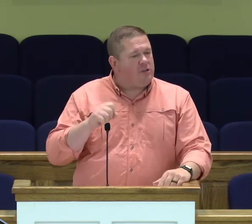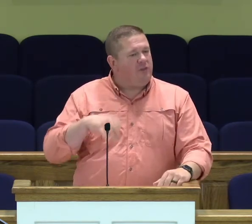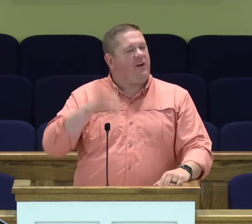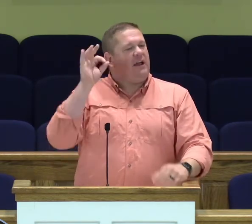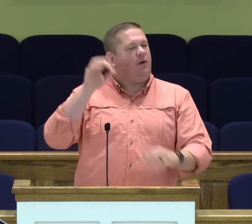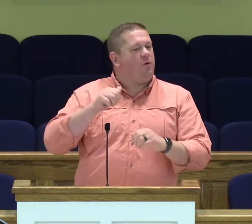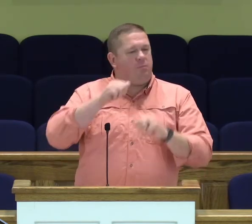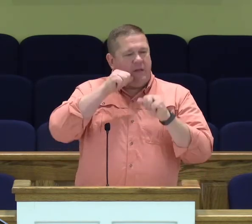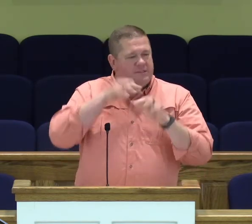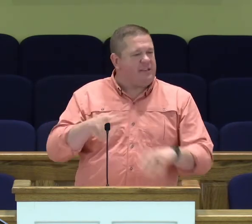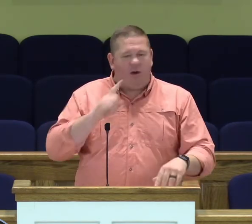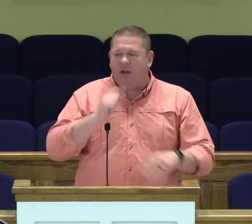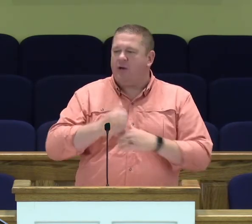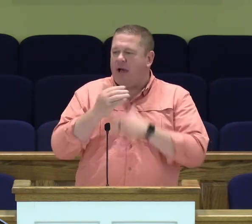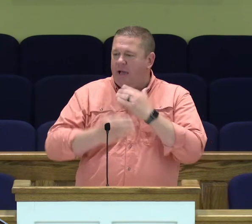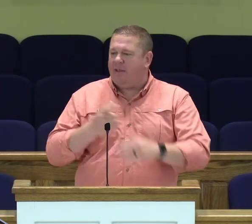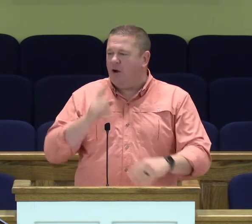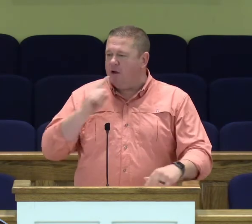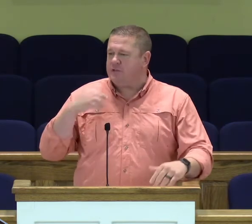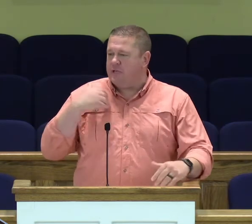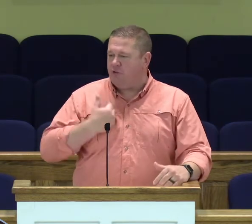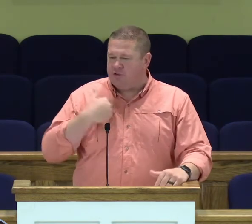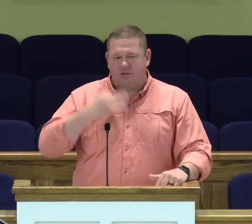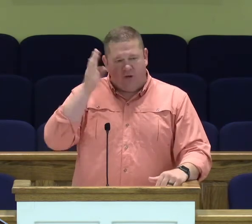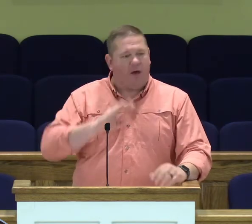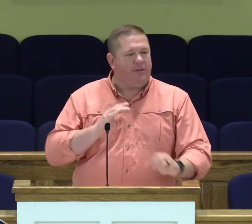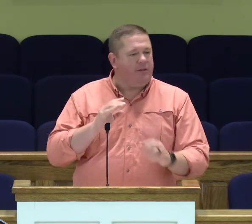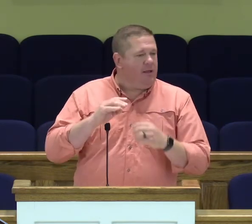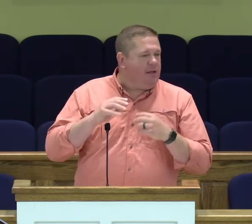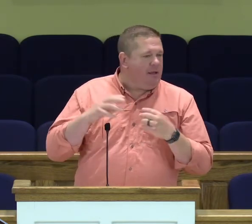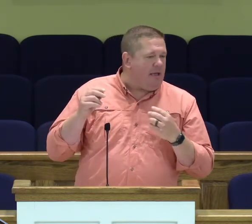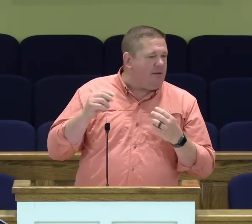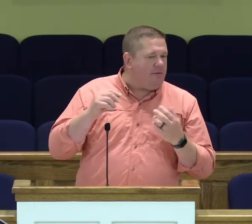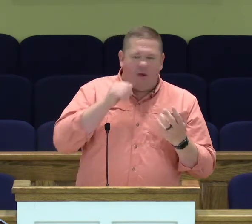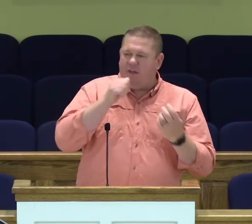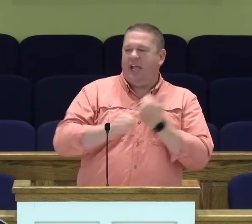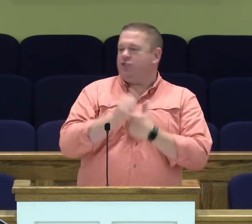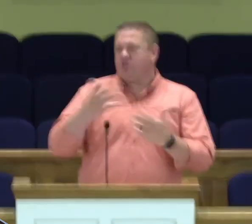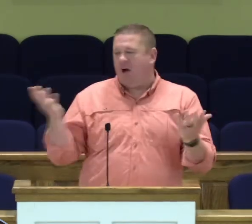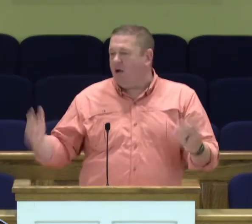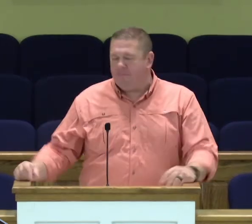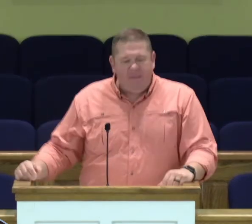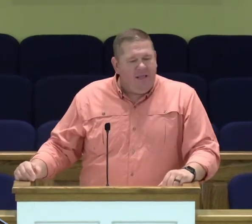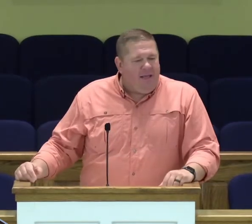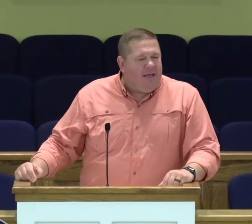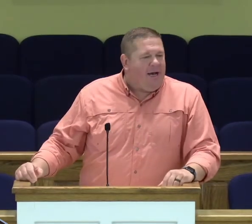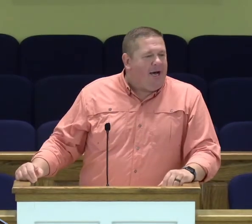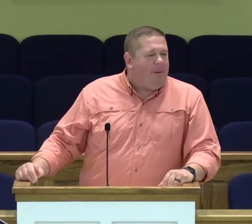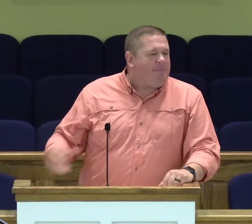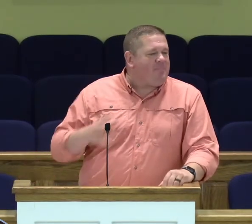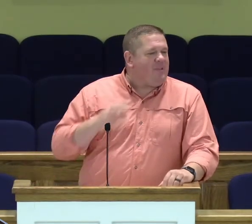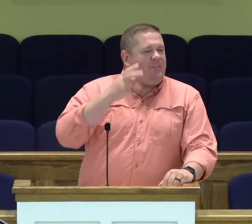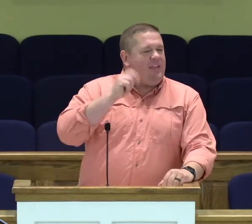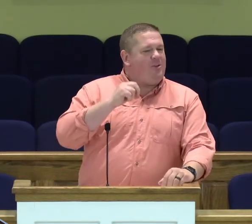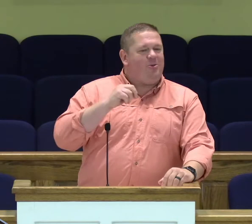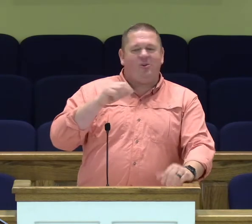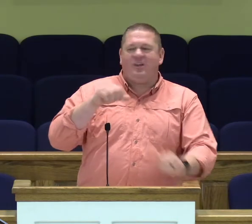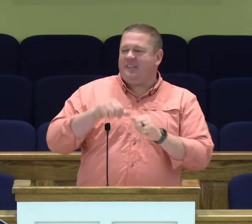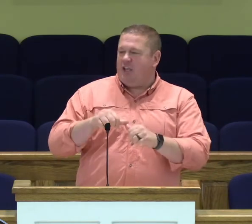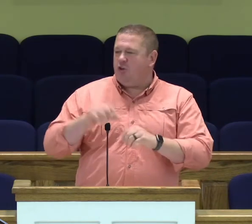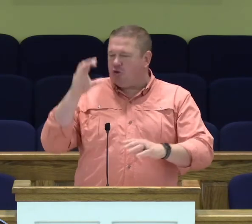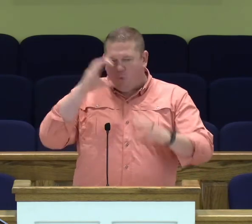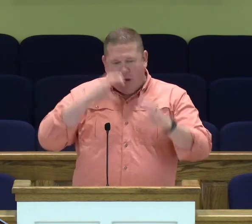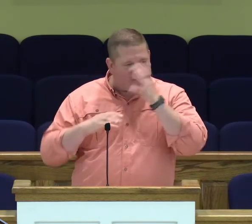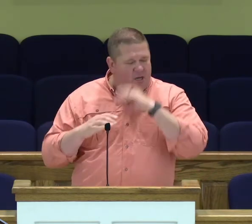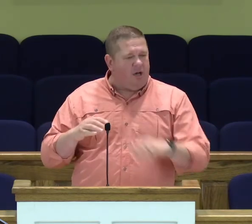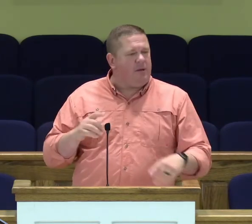sharks, and you find out what a blessing they are and how kind they are as creatures of God, and they're not dangerous at all. And then you